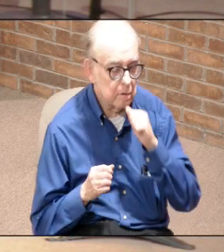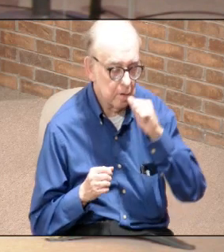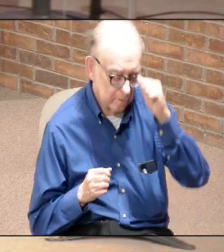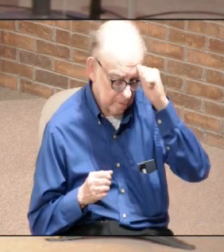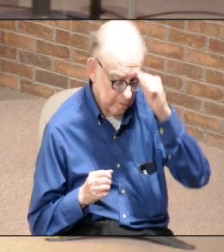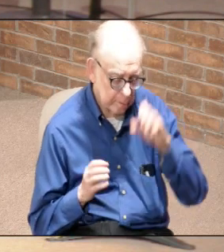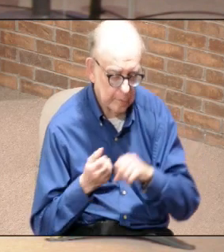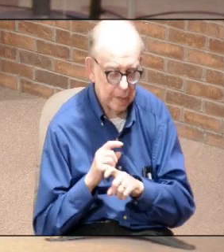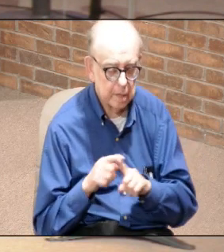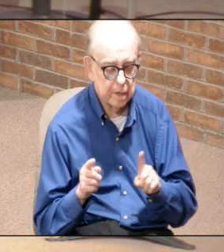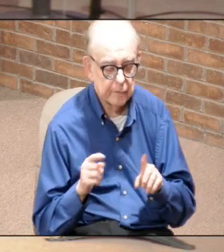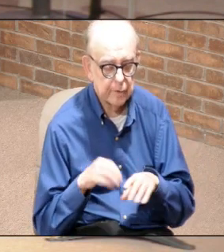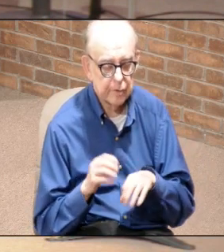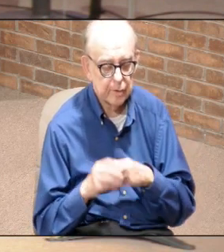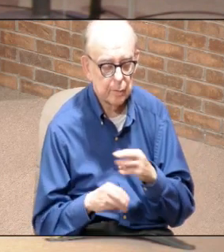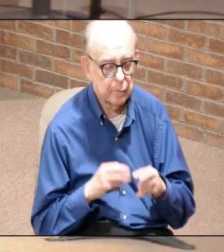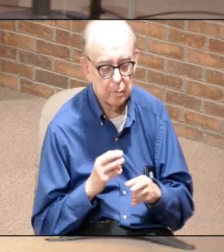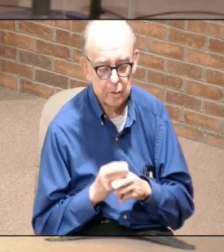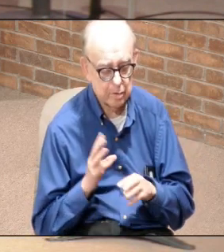in the world.